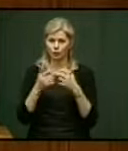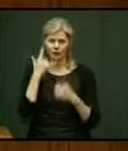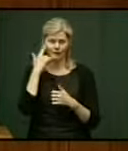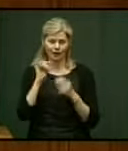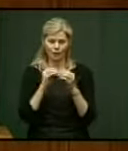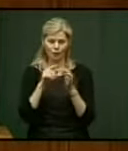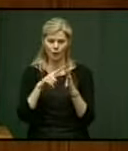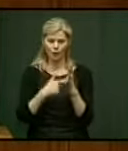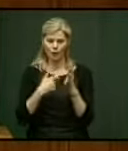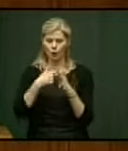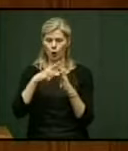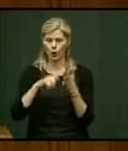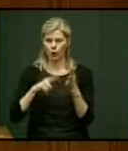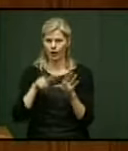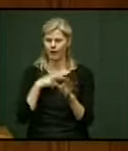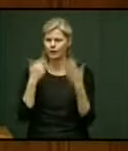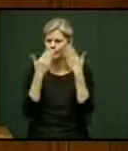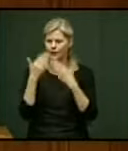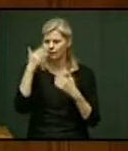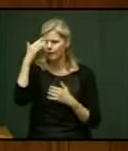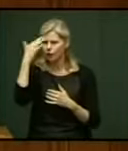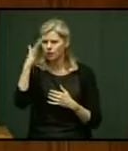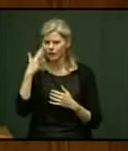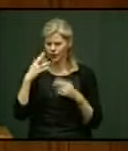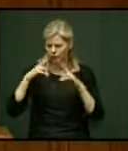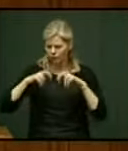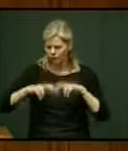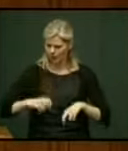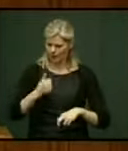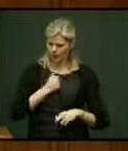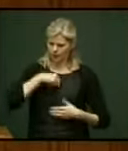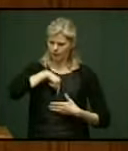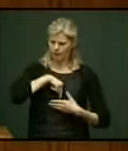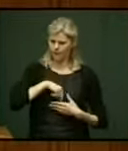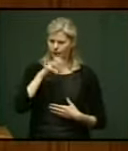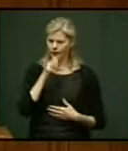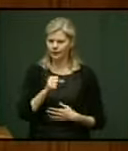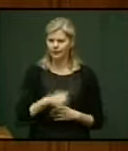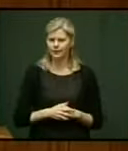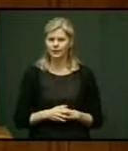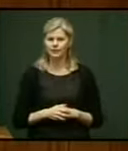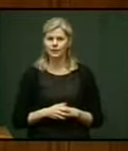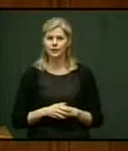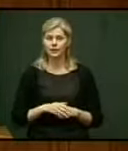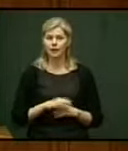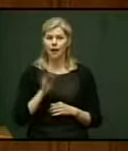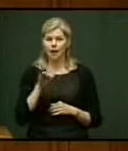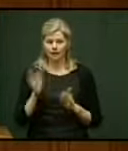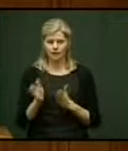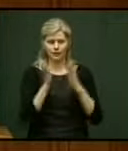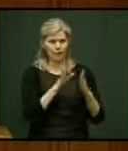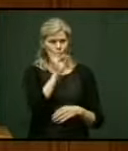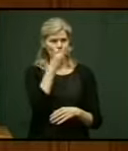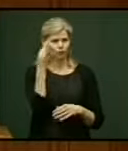ethical convictions. In my final year, I took up French, in part due to a love of Voltaire and his pragmatic approach to